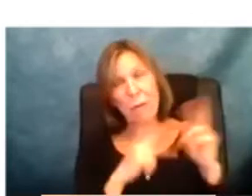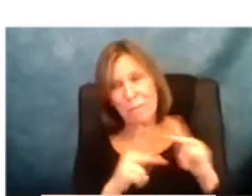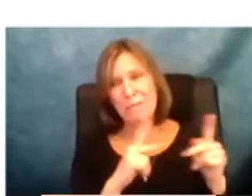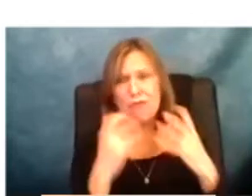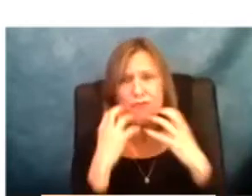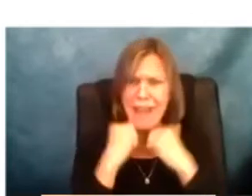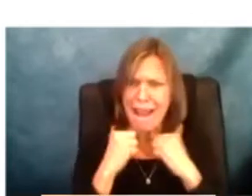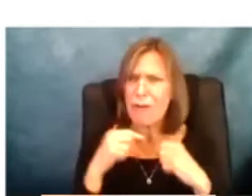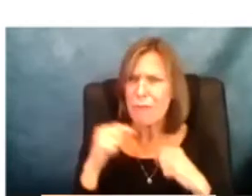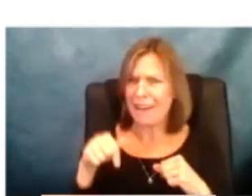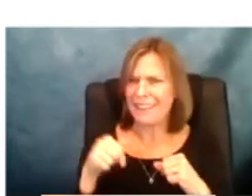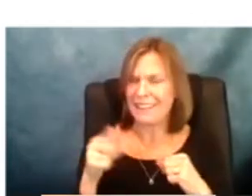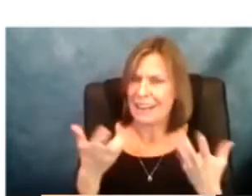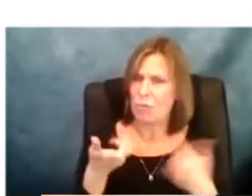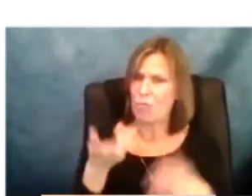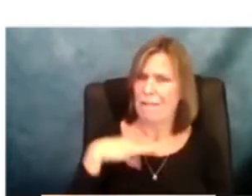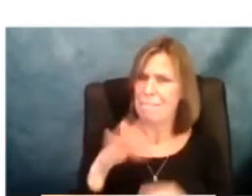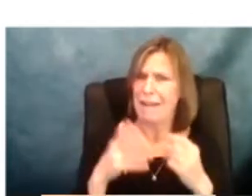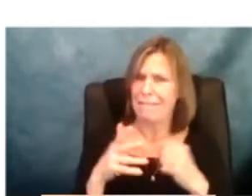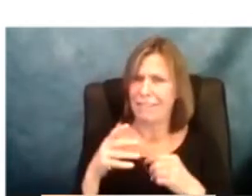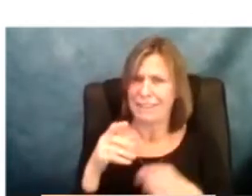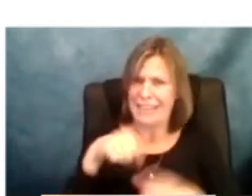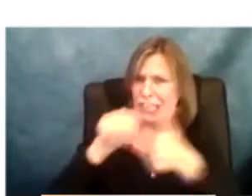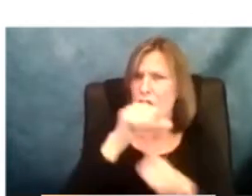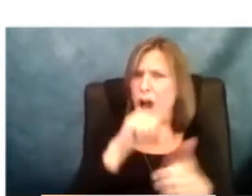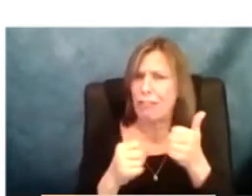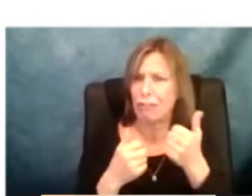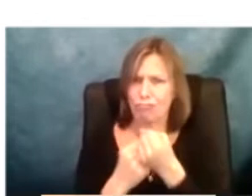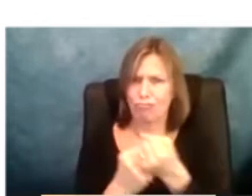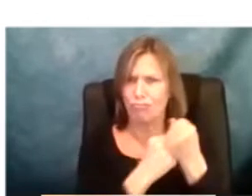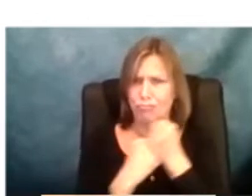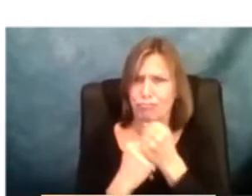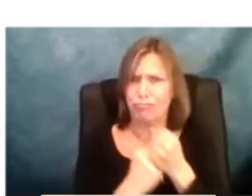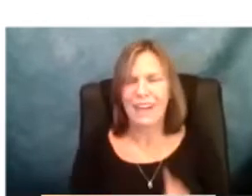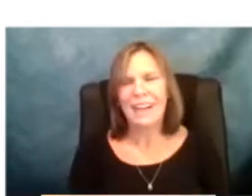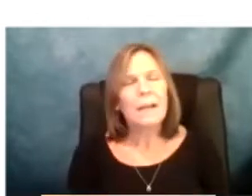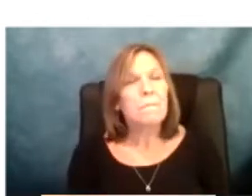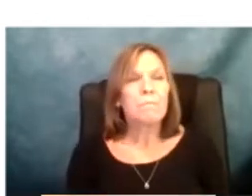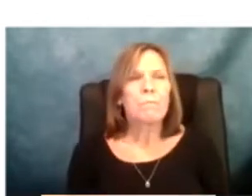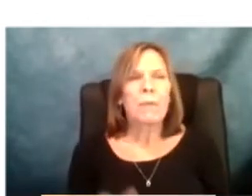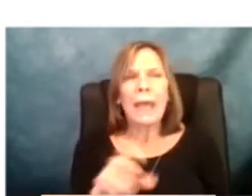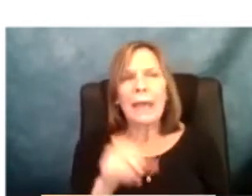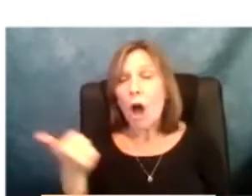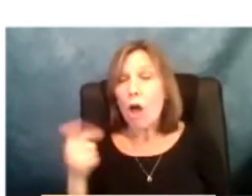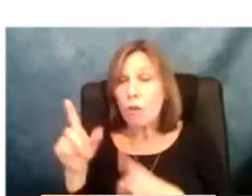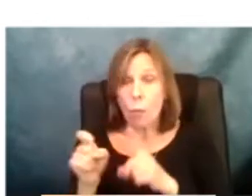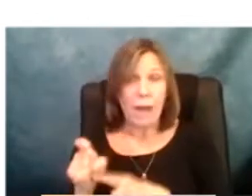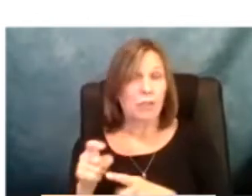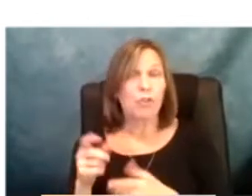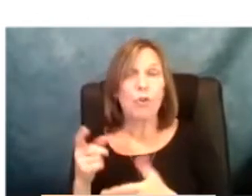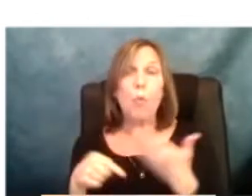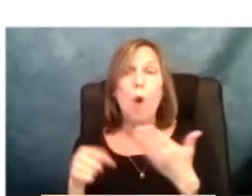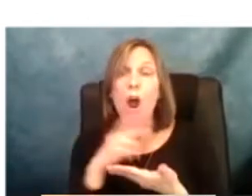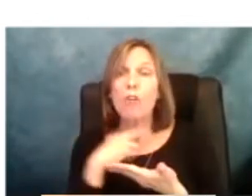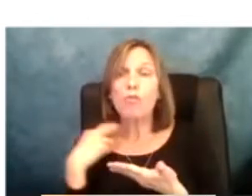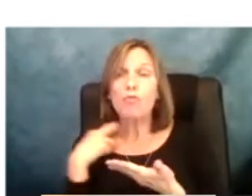this and want to benefit each other. And then I have this other question here around what are the risks